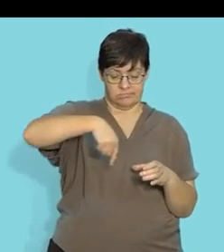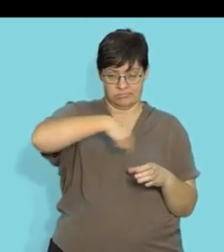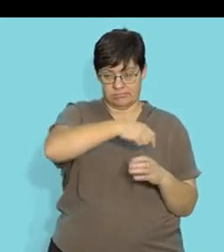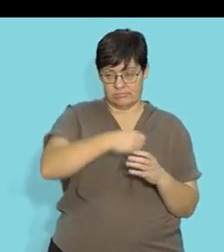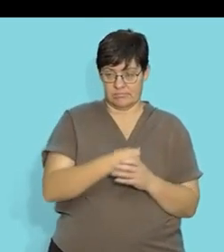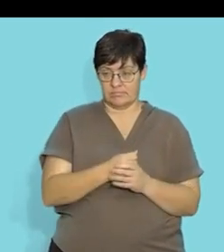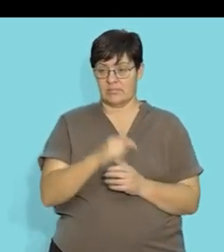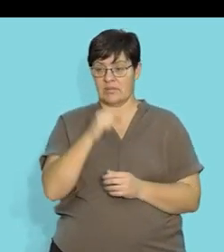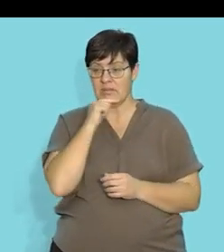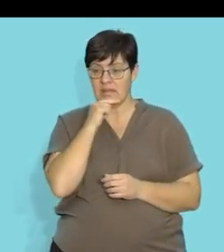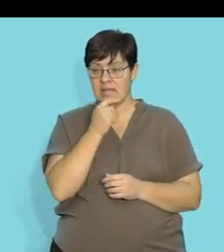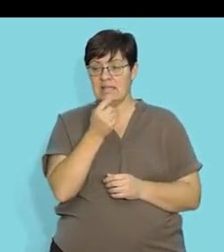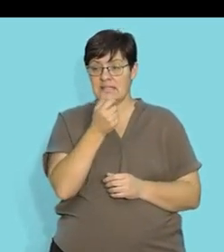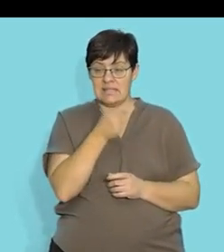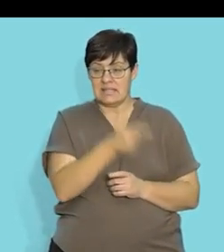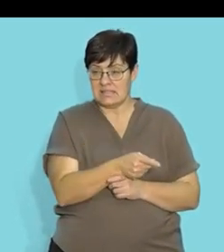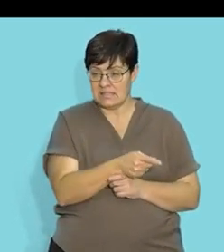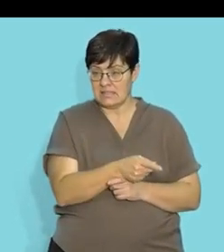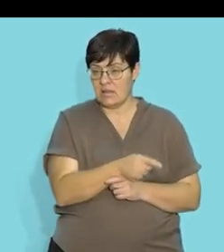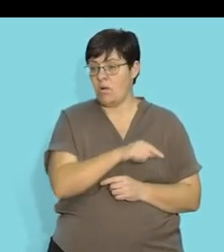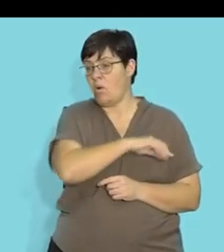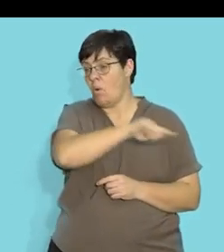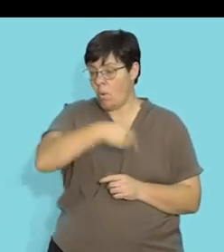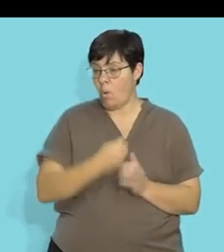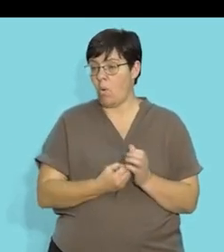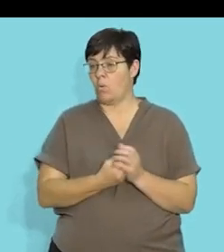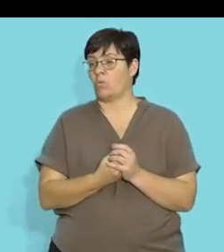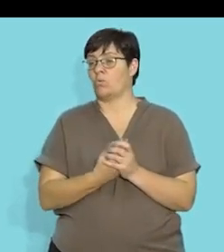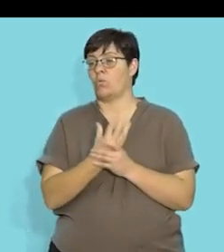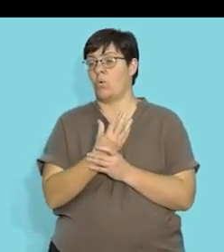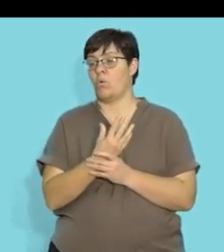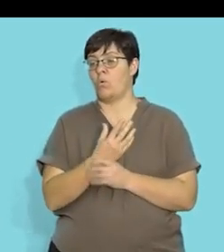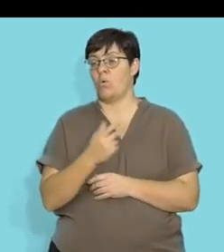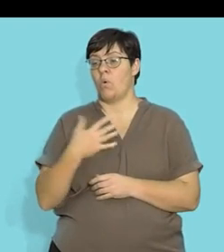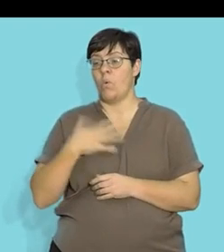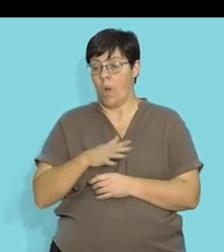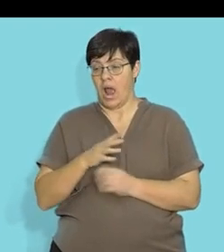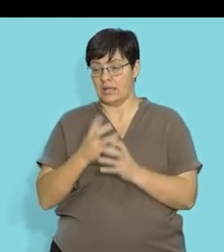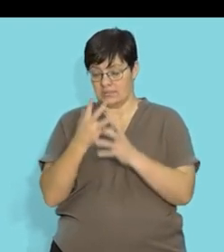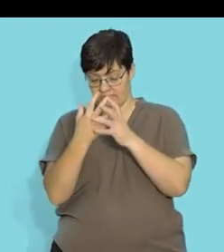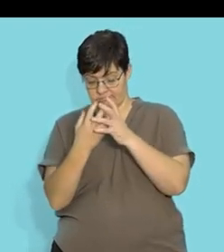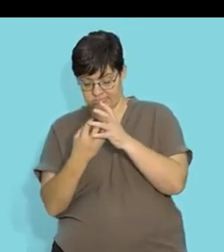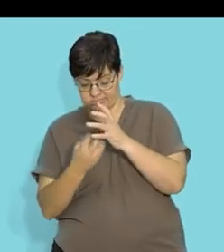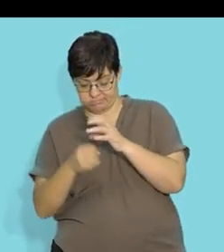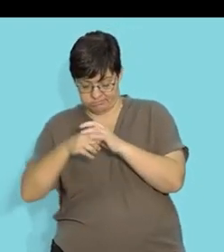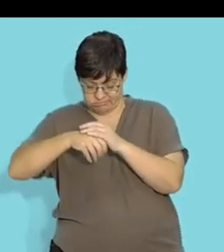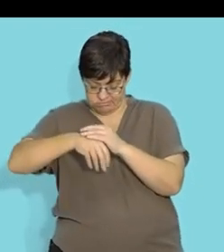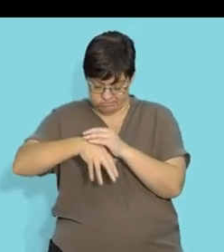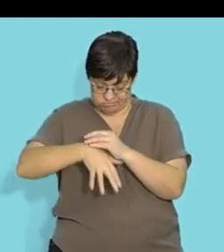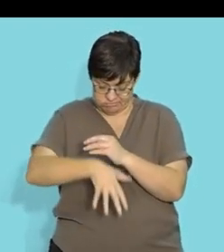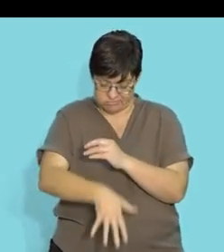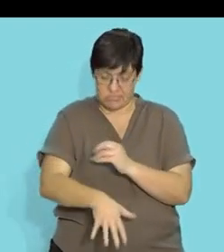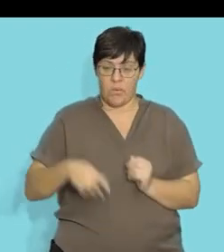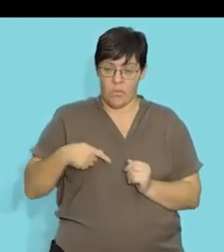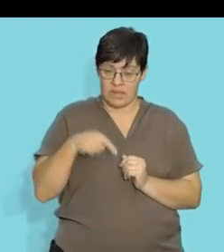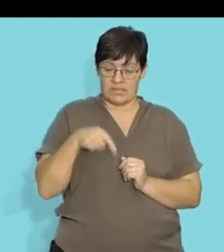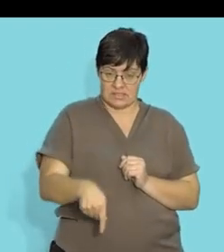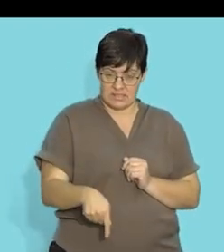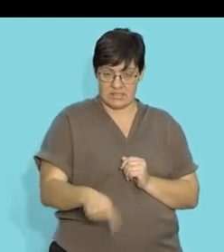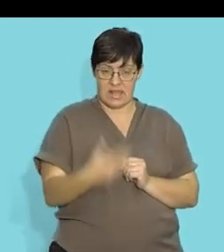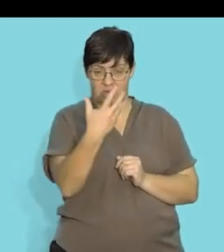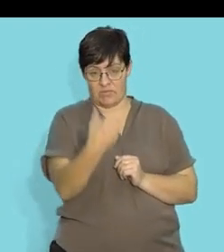notice that the germinating seeds all tend to grow towards gravity in this direction. So the